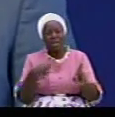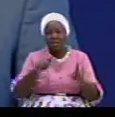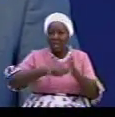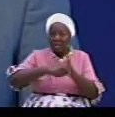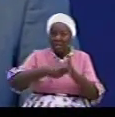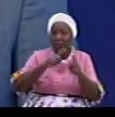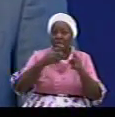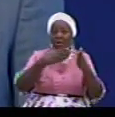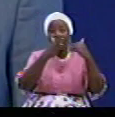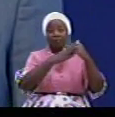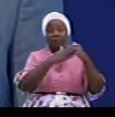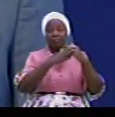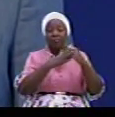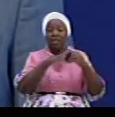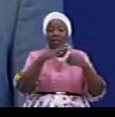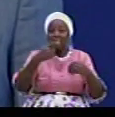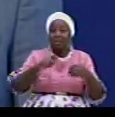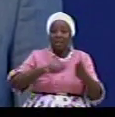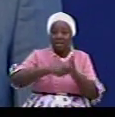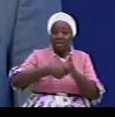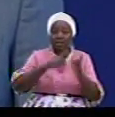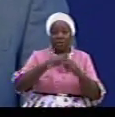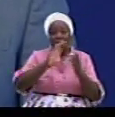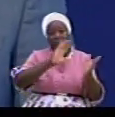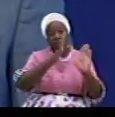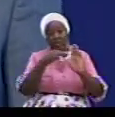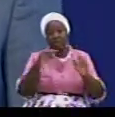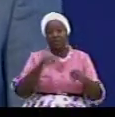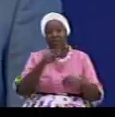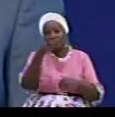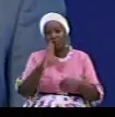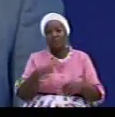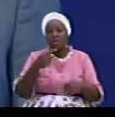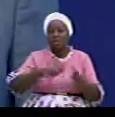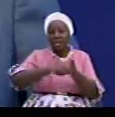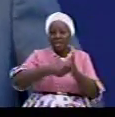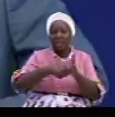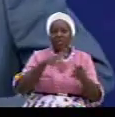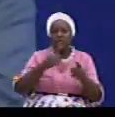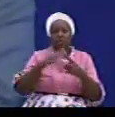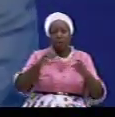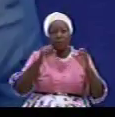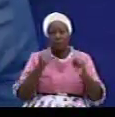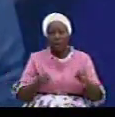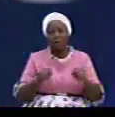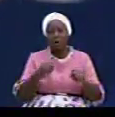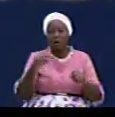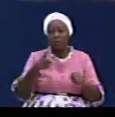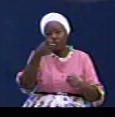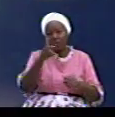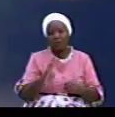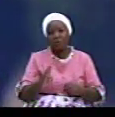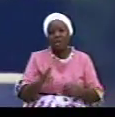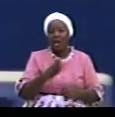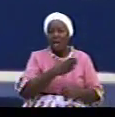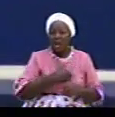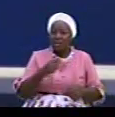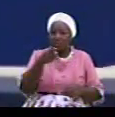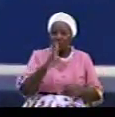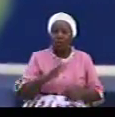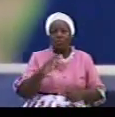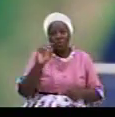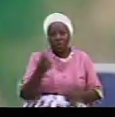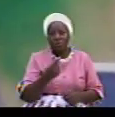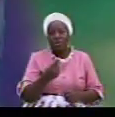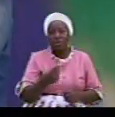heaven, the key to the presence of God, the key to the power of God. And God only